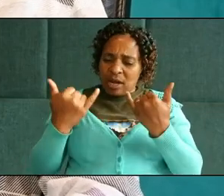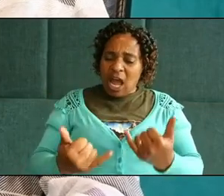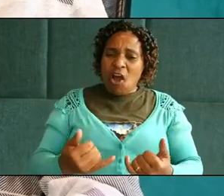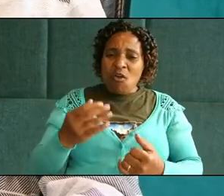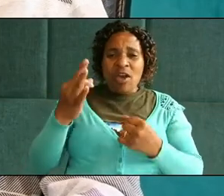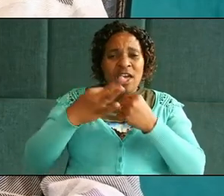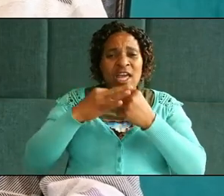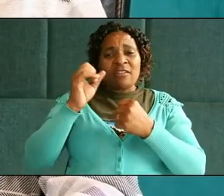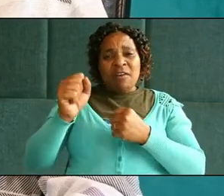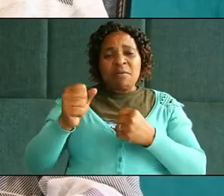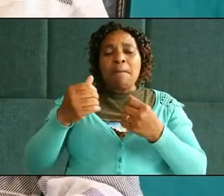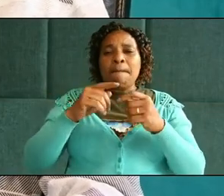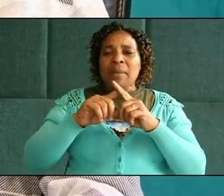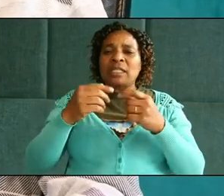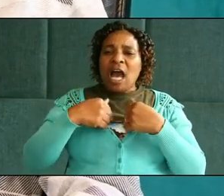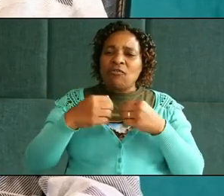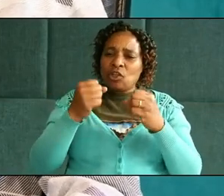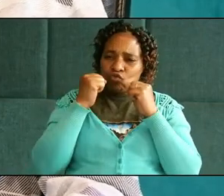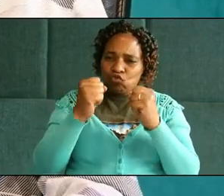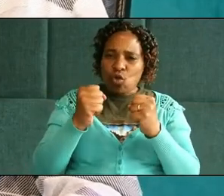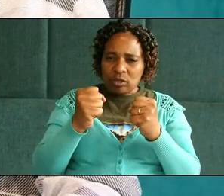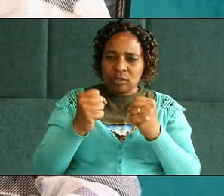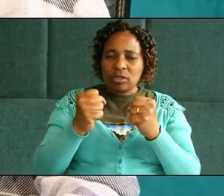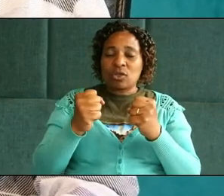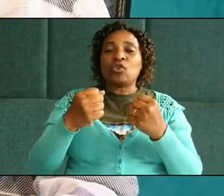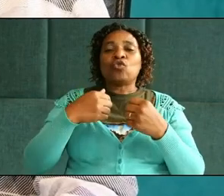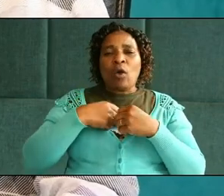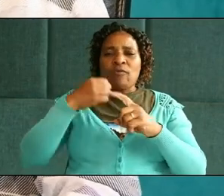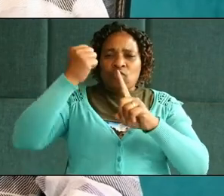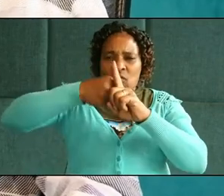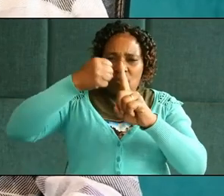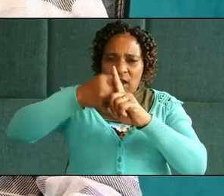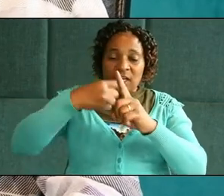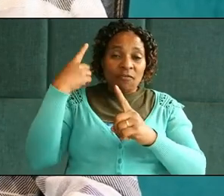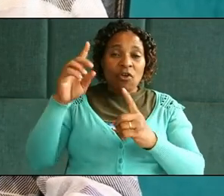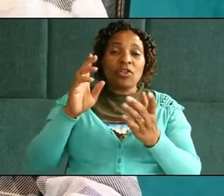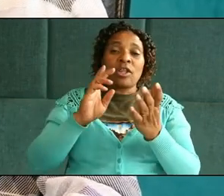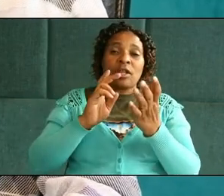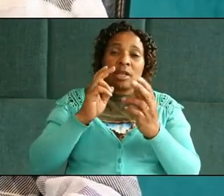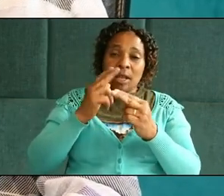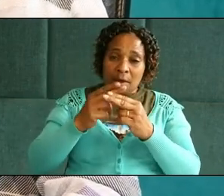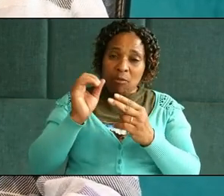I still have the strength to fight for the name of the Lord. So